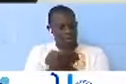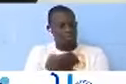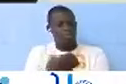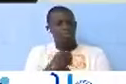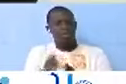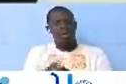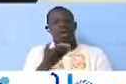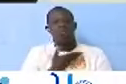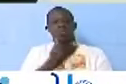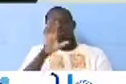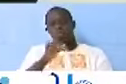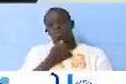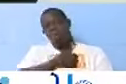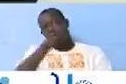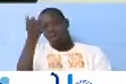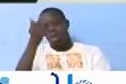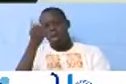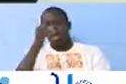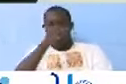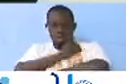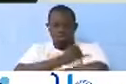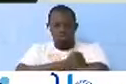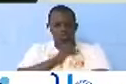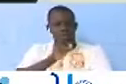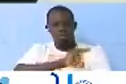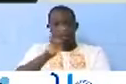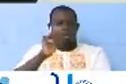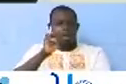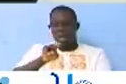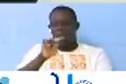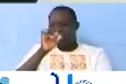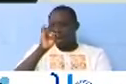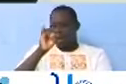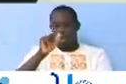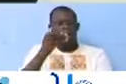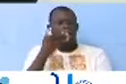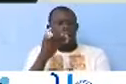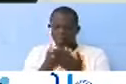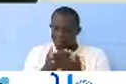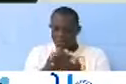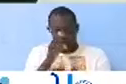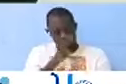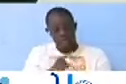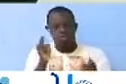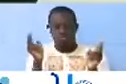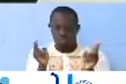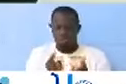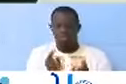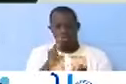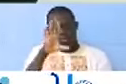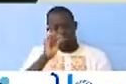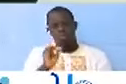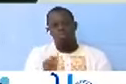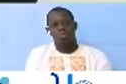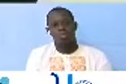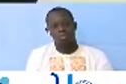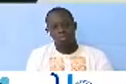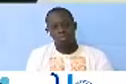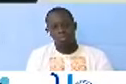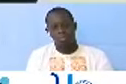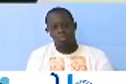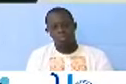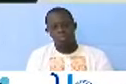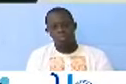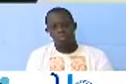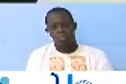another institution and not the NIA, you know, I would really urge you to be brief. So I would like to guide you. And